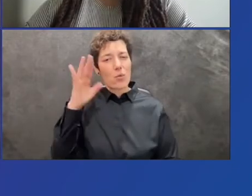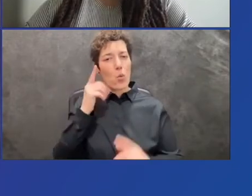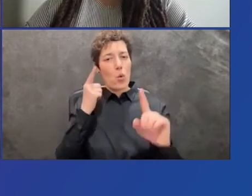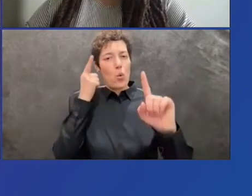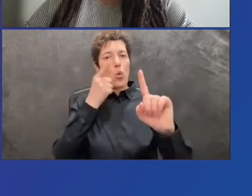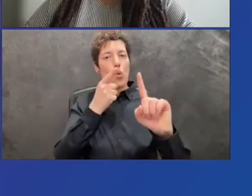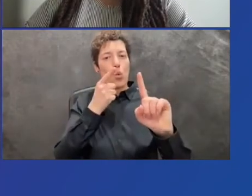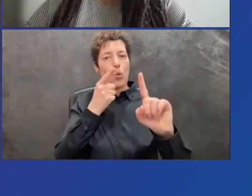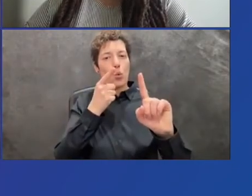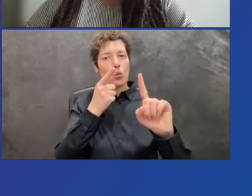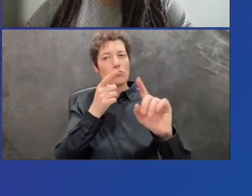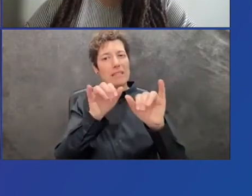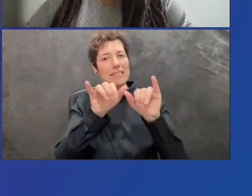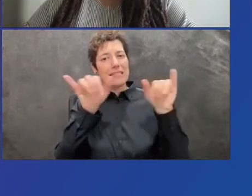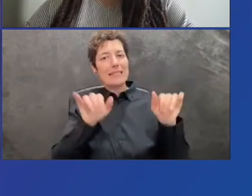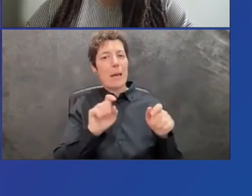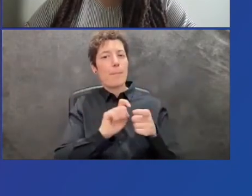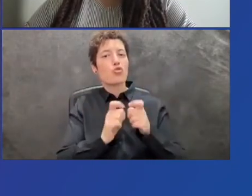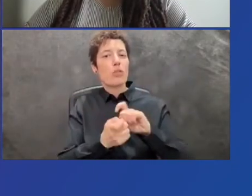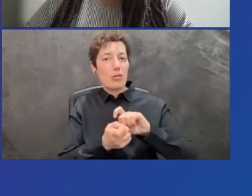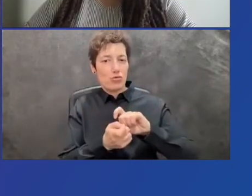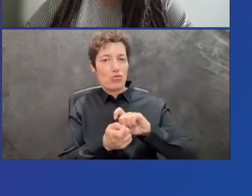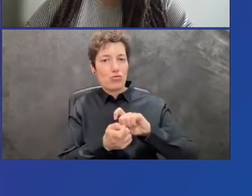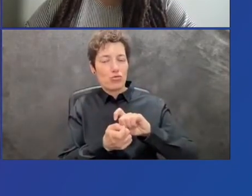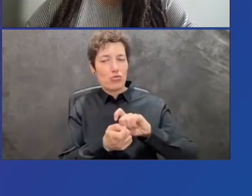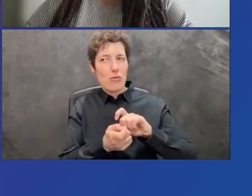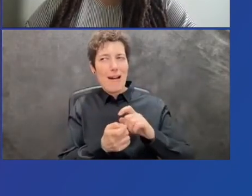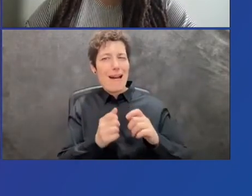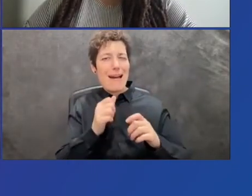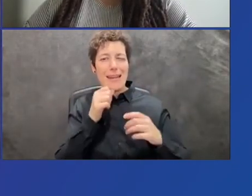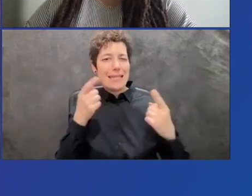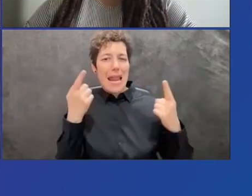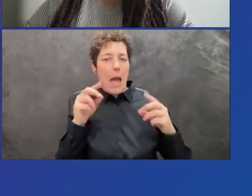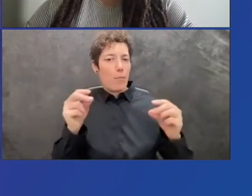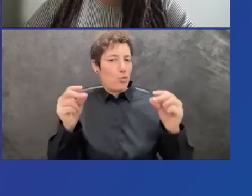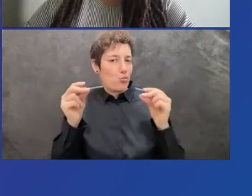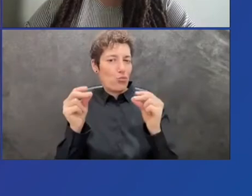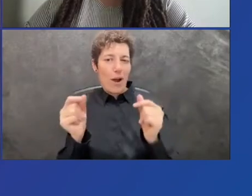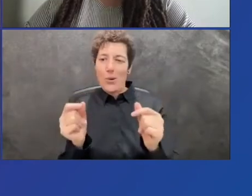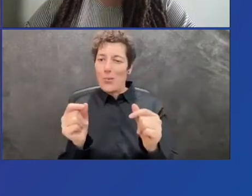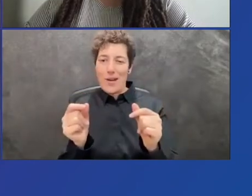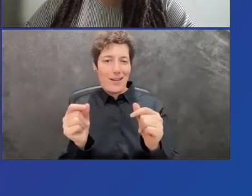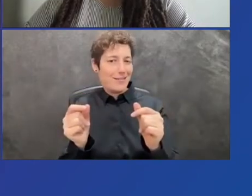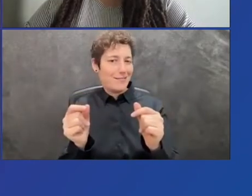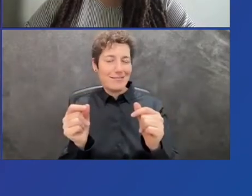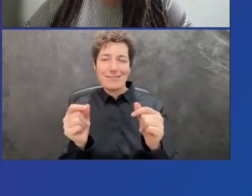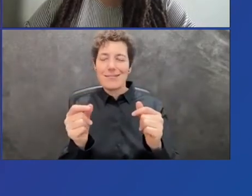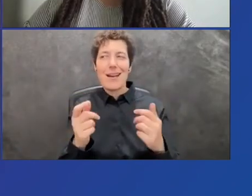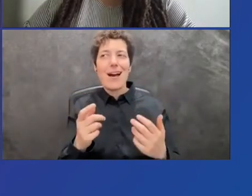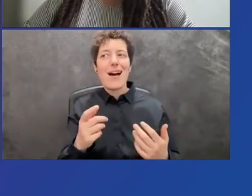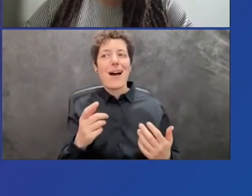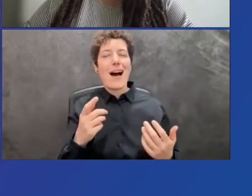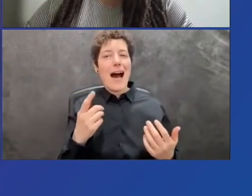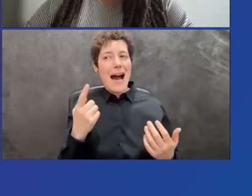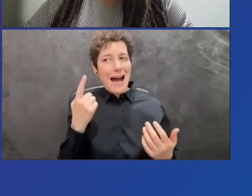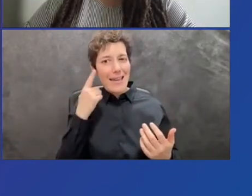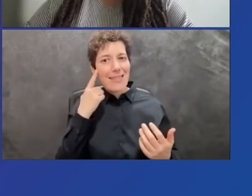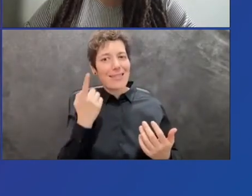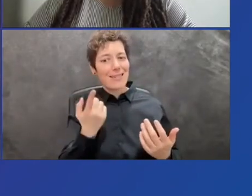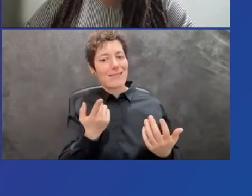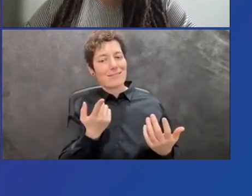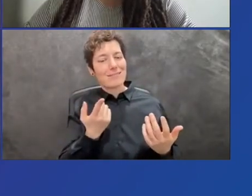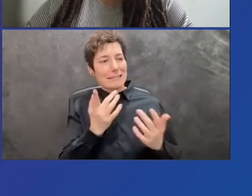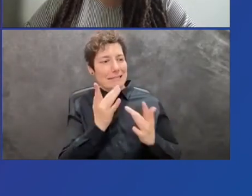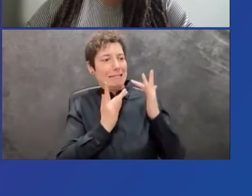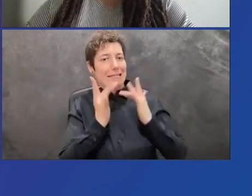there's like, okay, you're going to do it on a shoestring. And that's not always, I think, a reality. I think